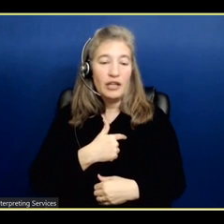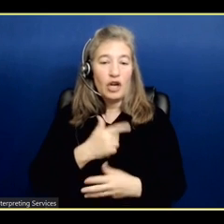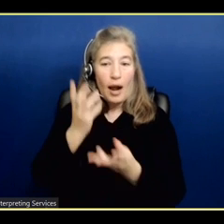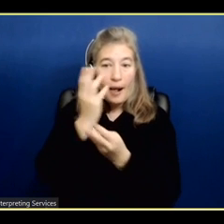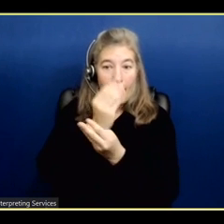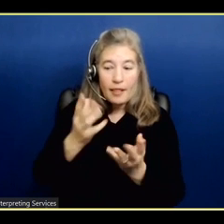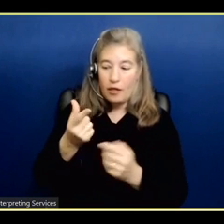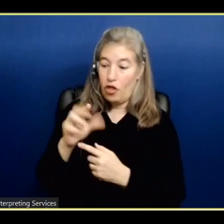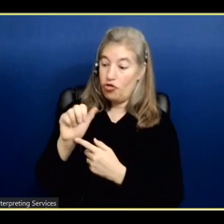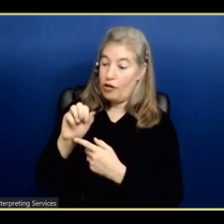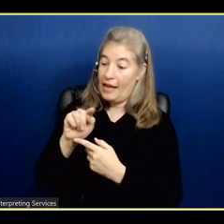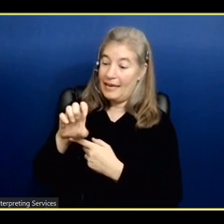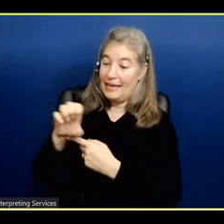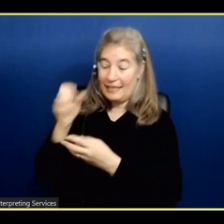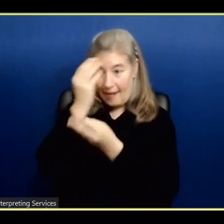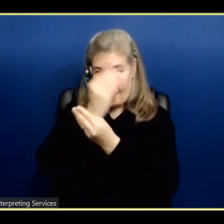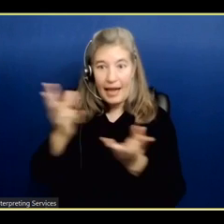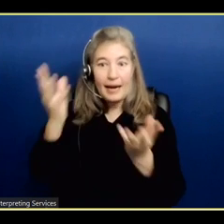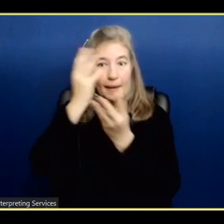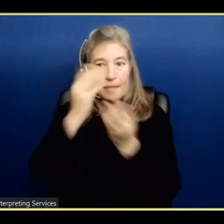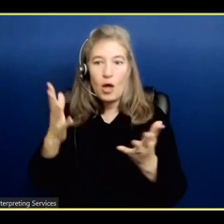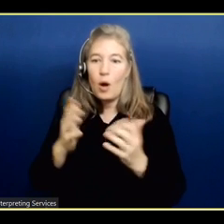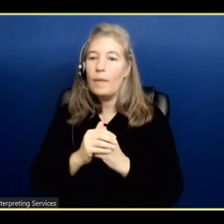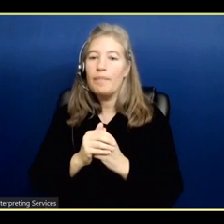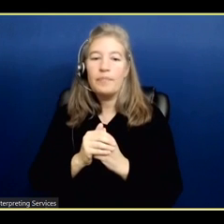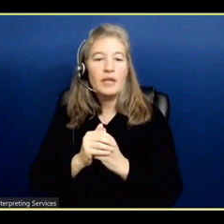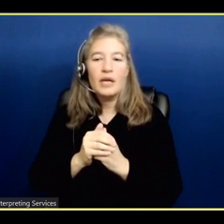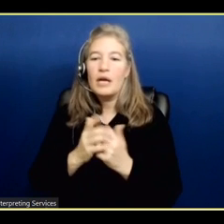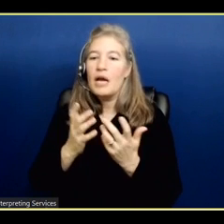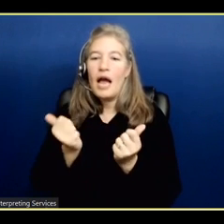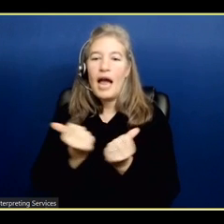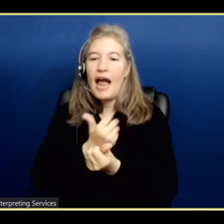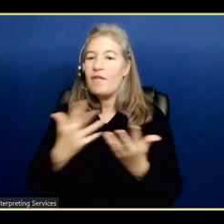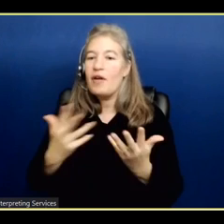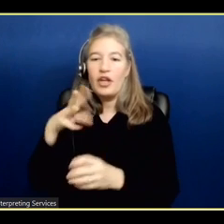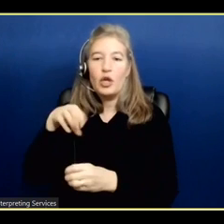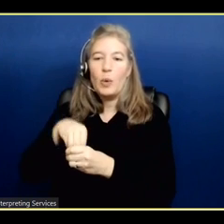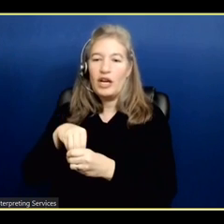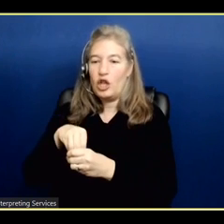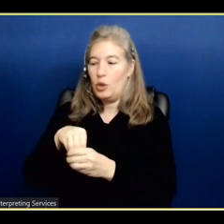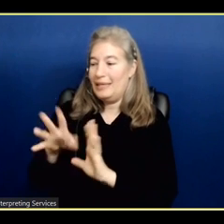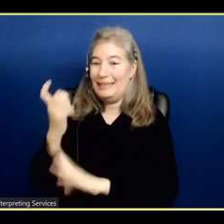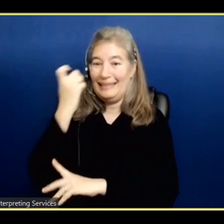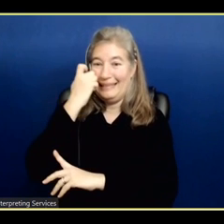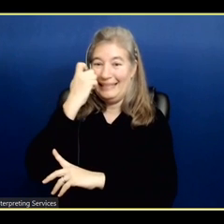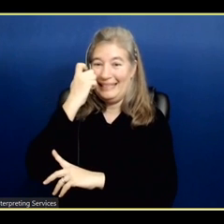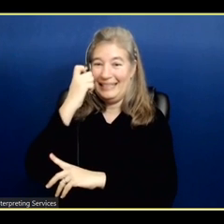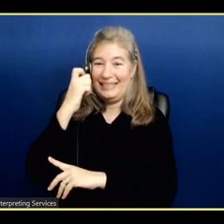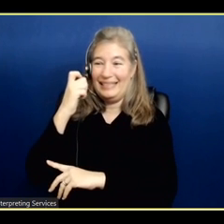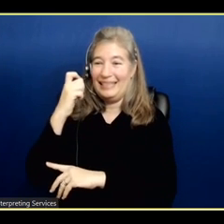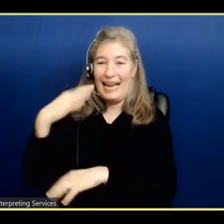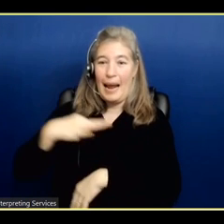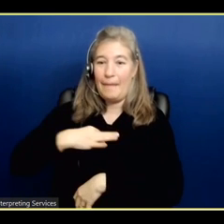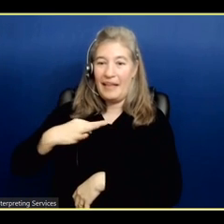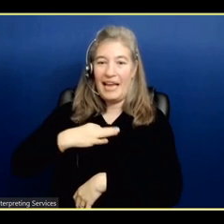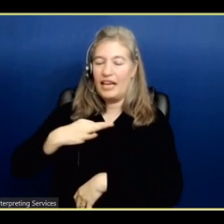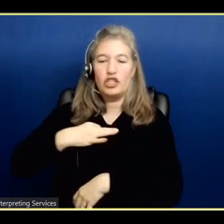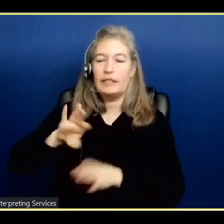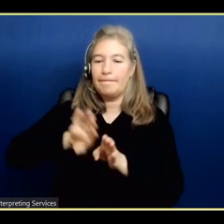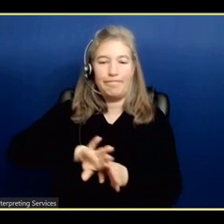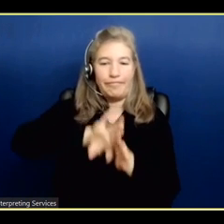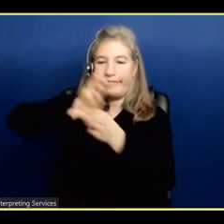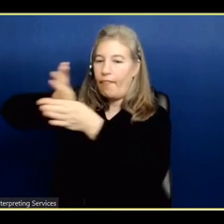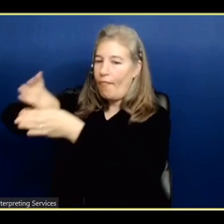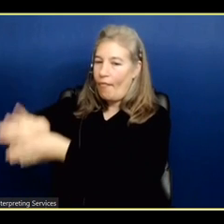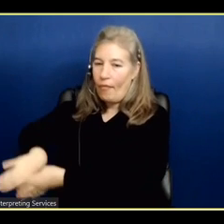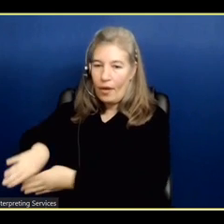that anything that they put into their last application to us is, you know, off the board. I mean, we realize that all the shows that they